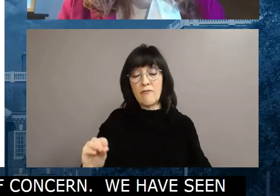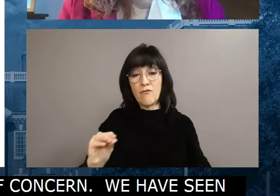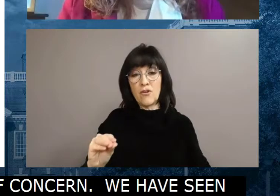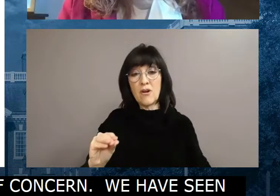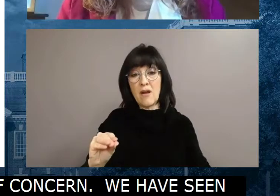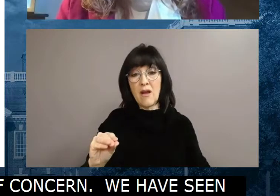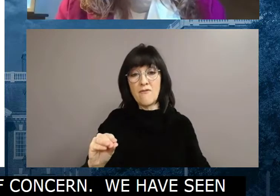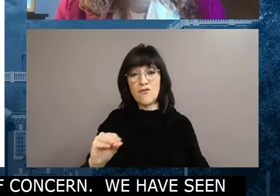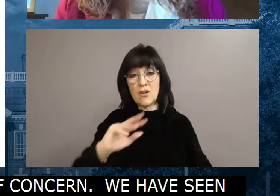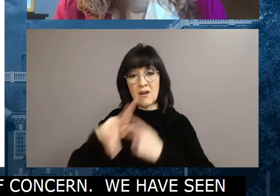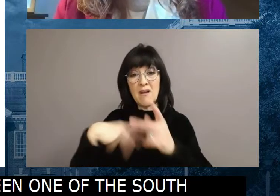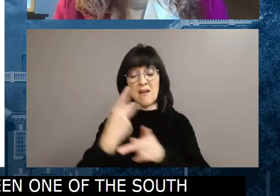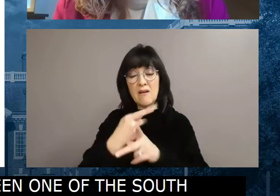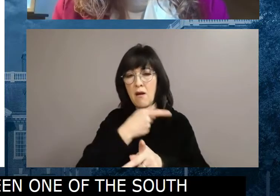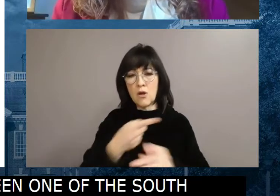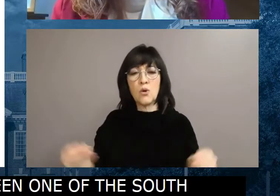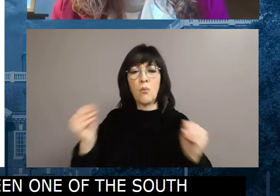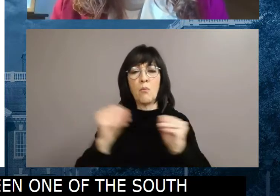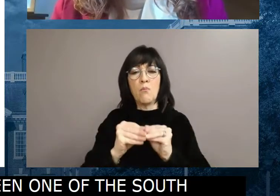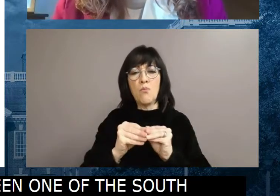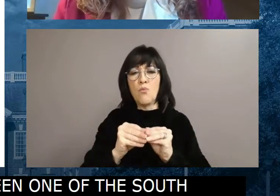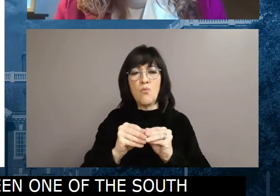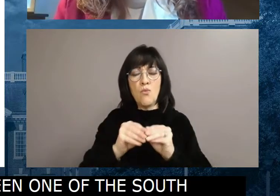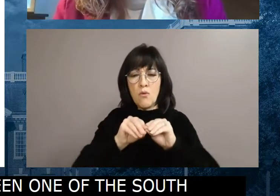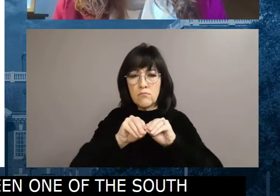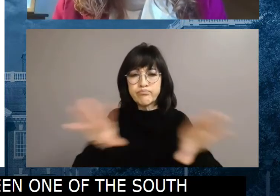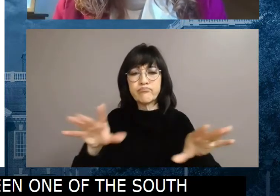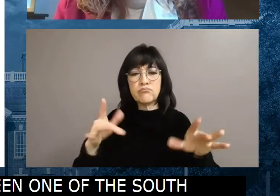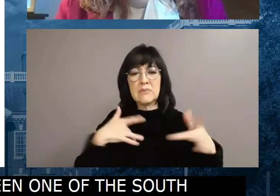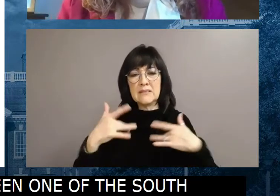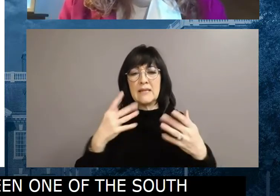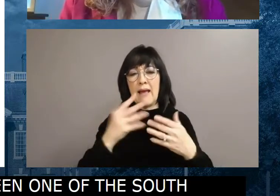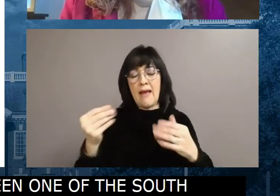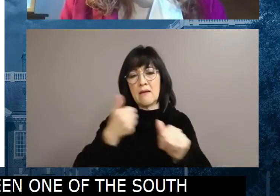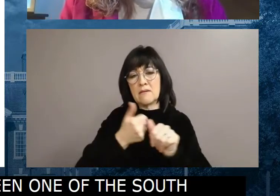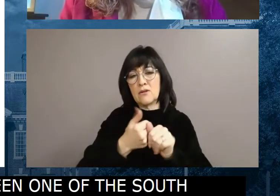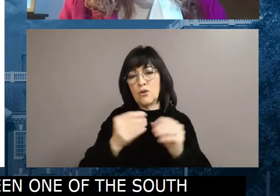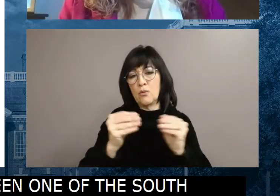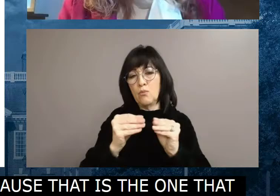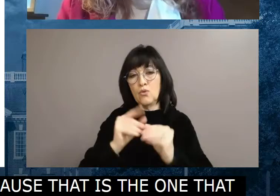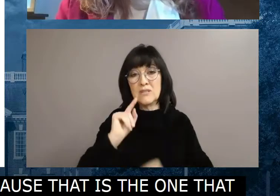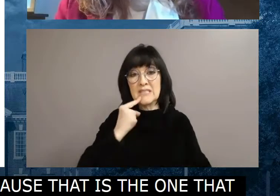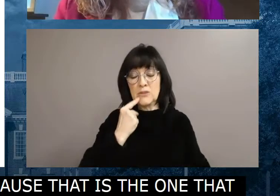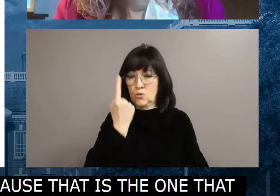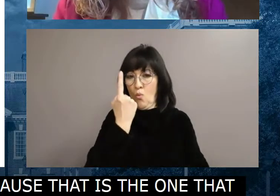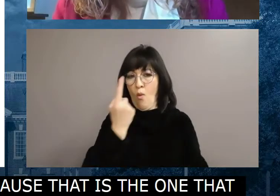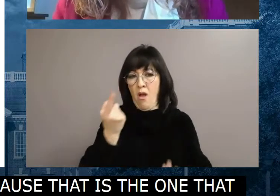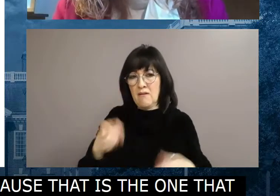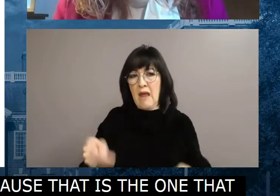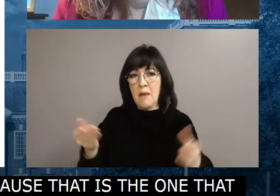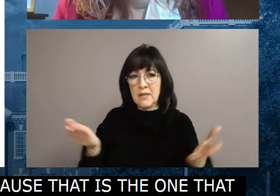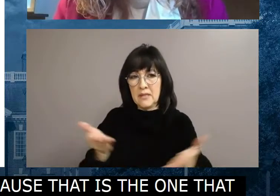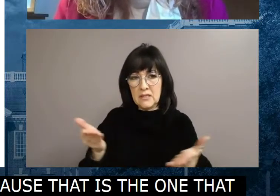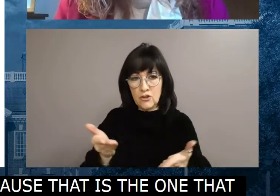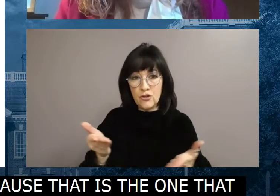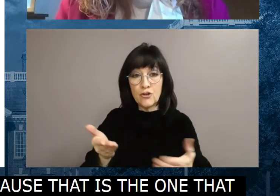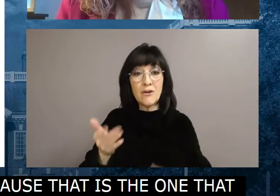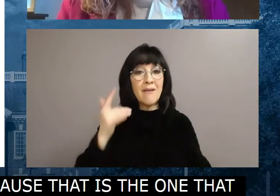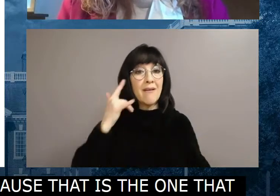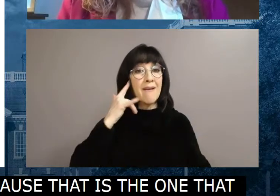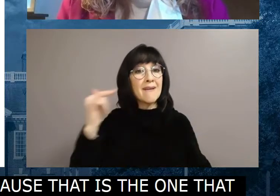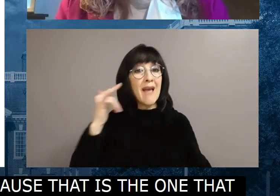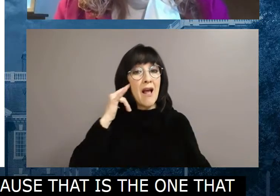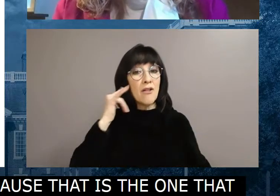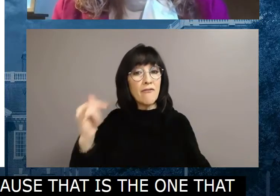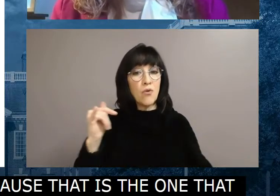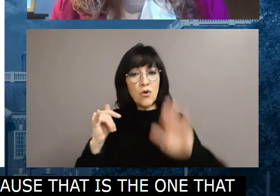more contagious and more serious. But we also have seen several of the California variants, and also